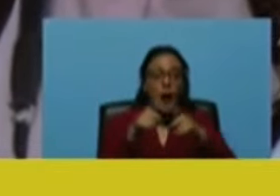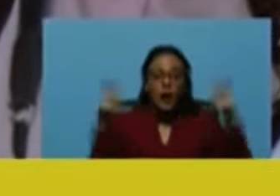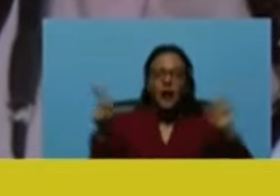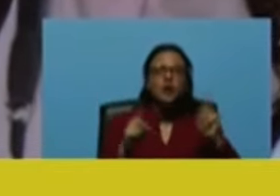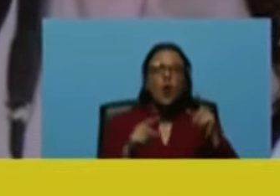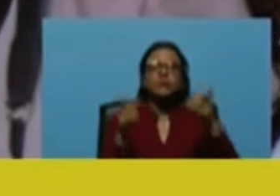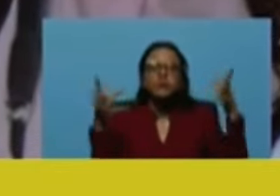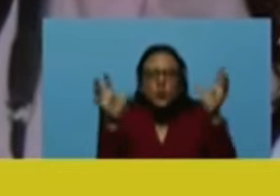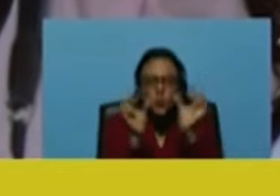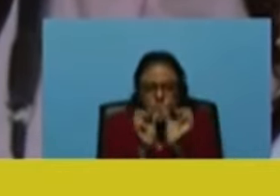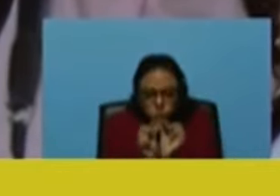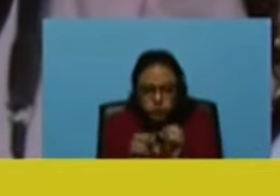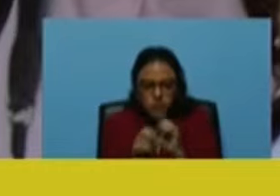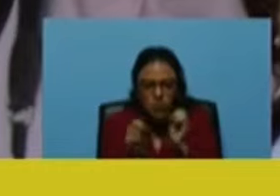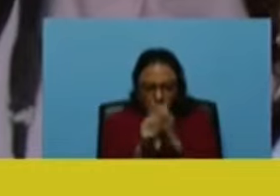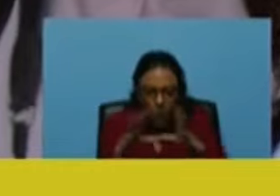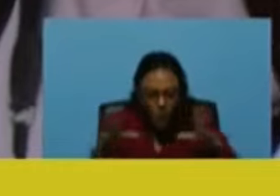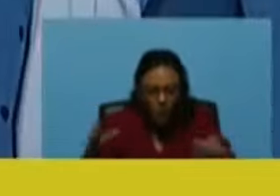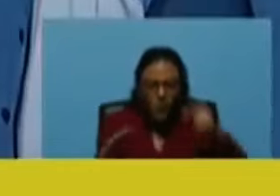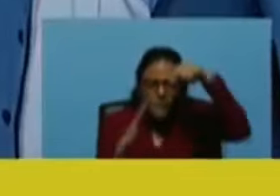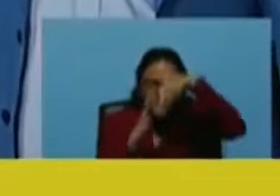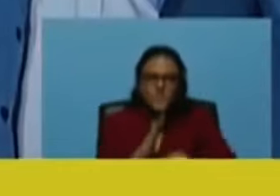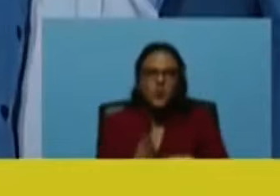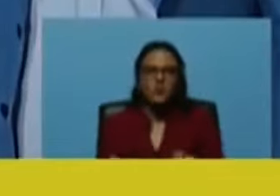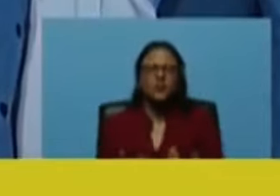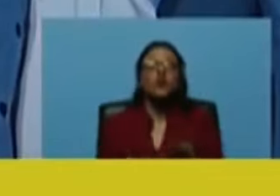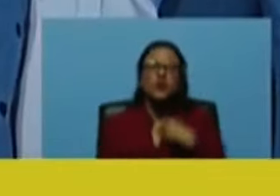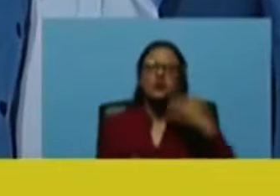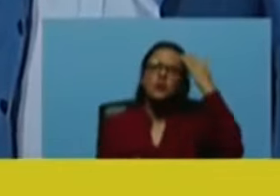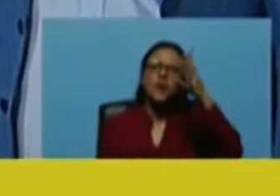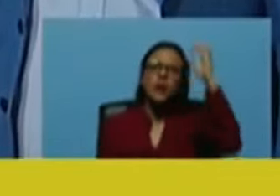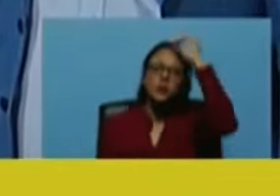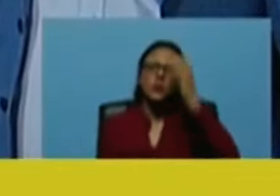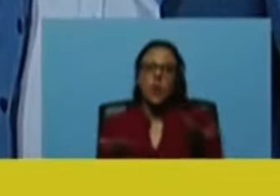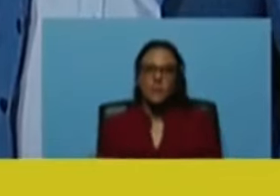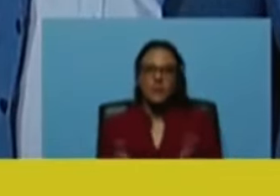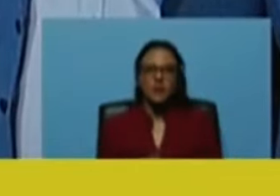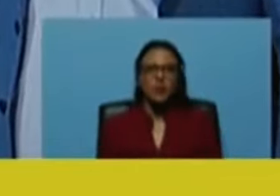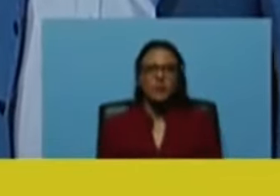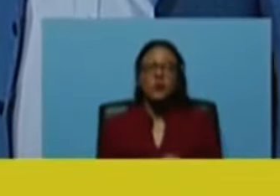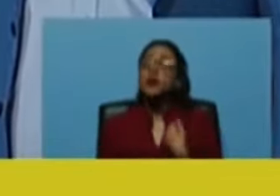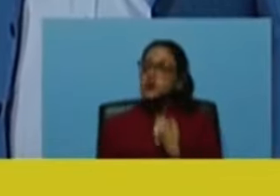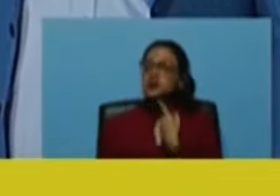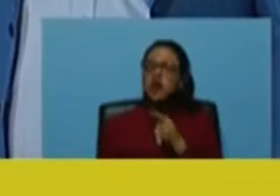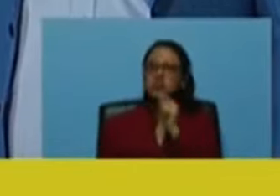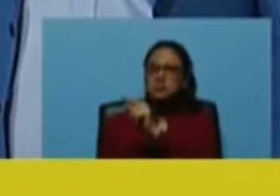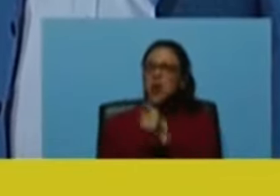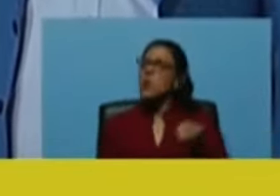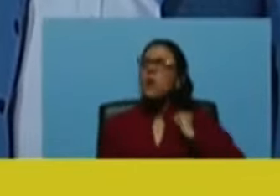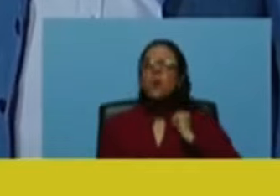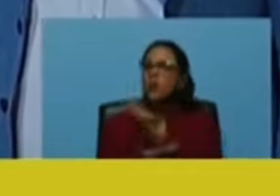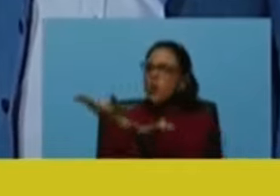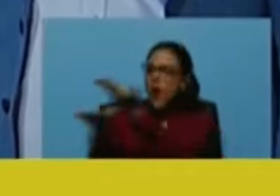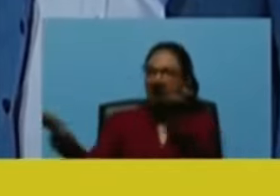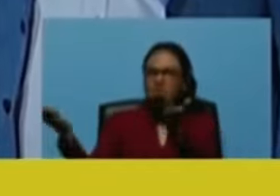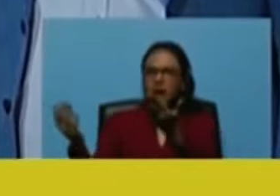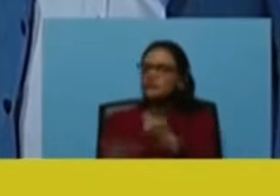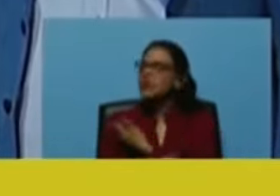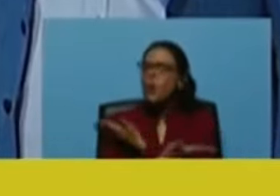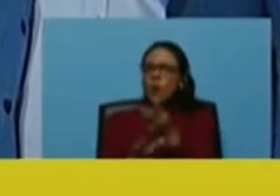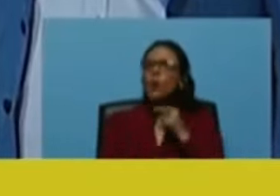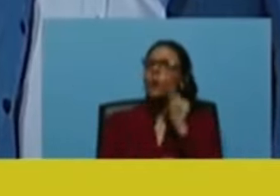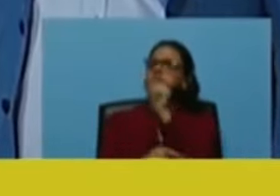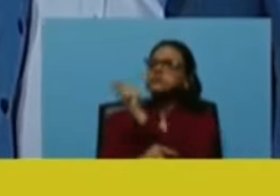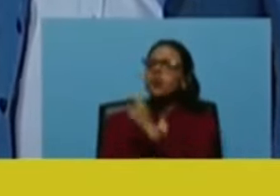this process be from independent experts. And, well, I challenge